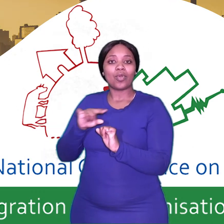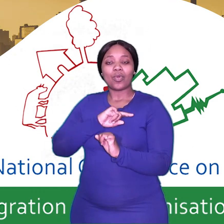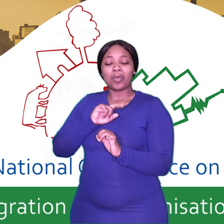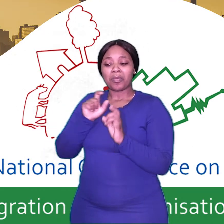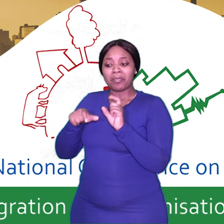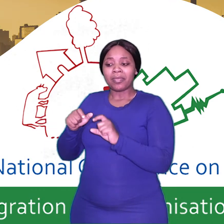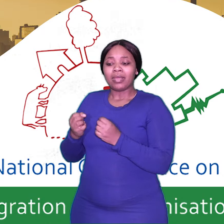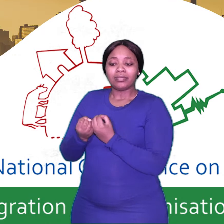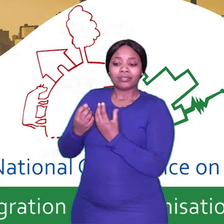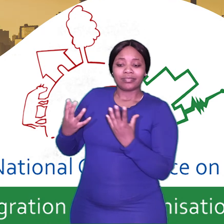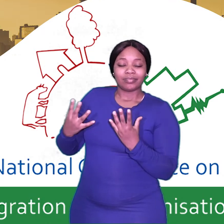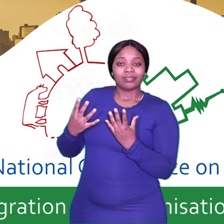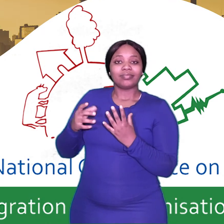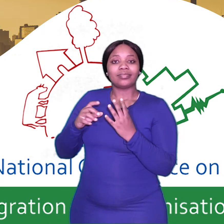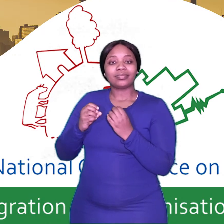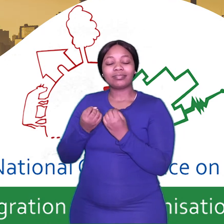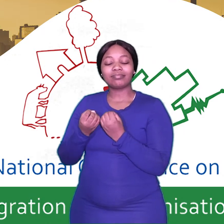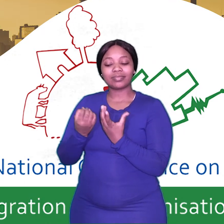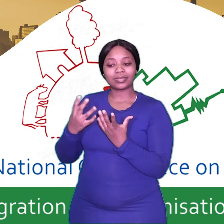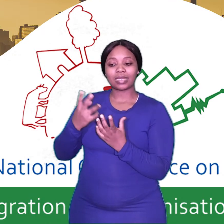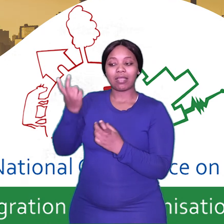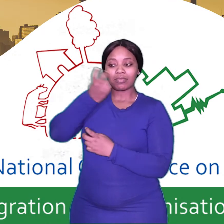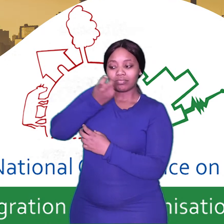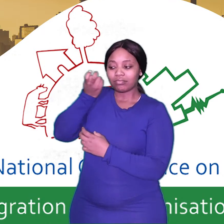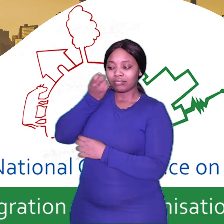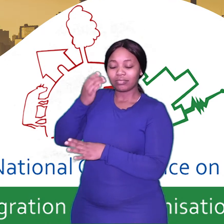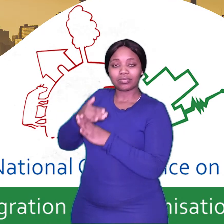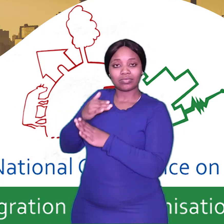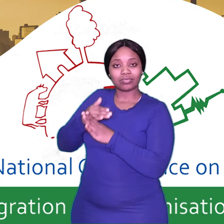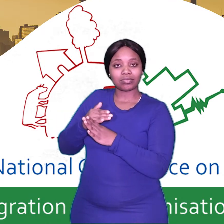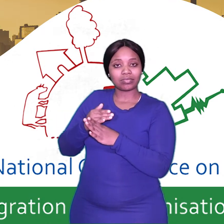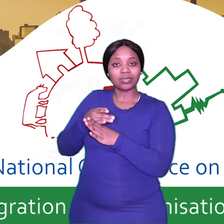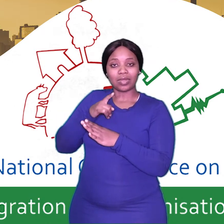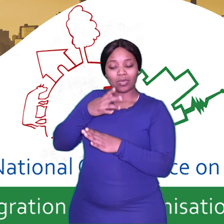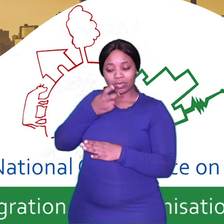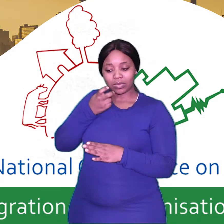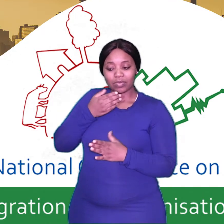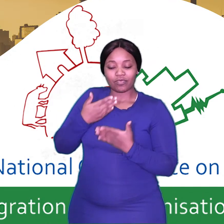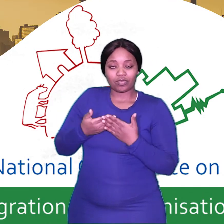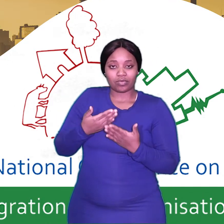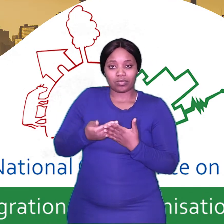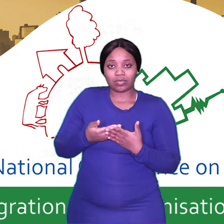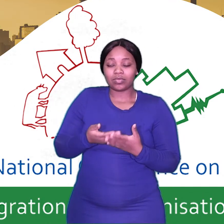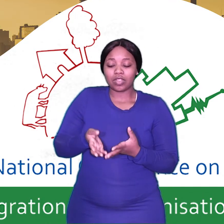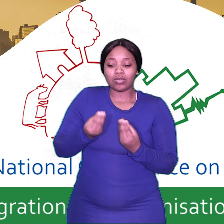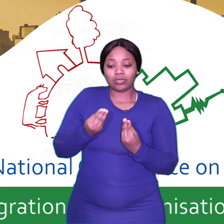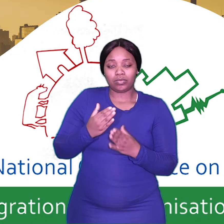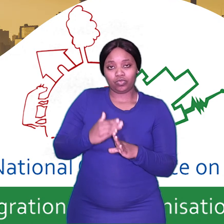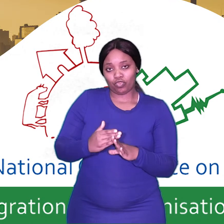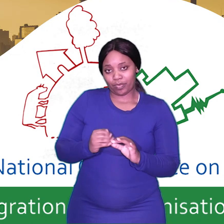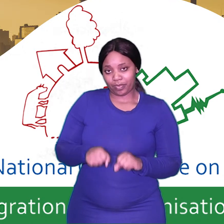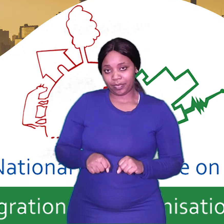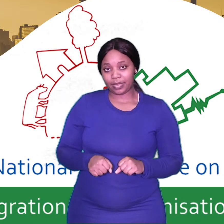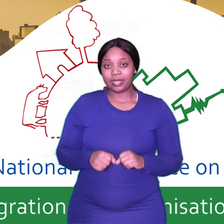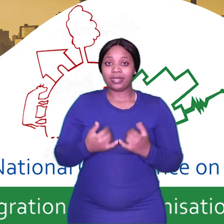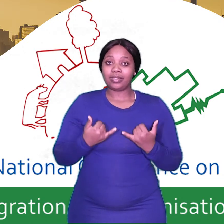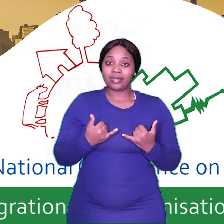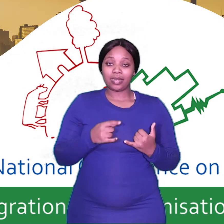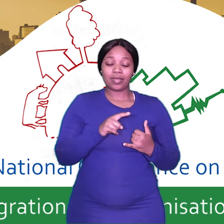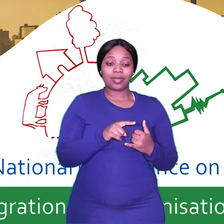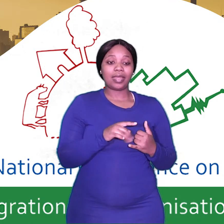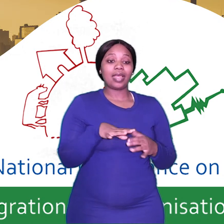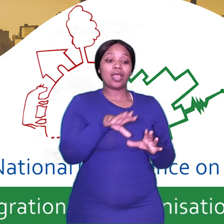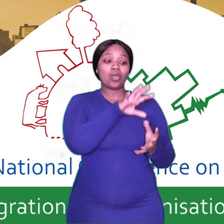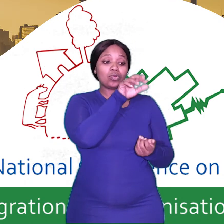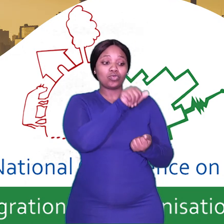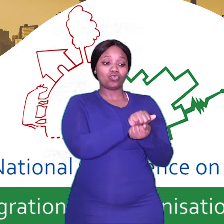work seekers relative to available jobs. Cross and Dinda therefore concludes that the